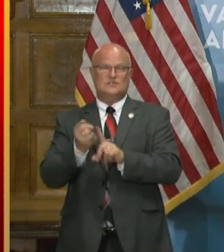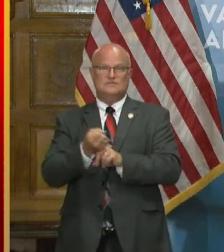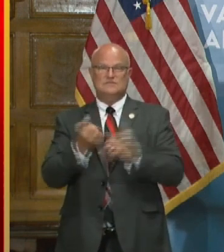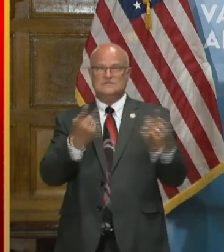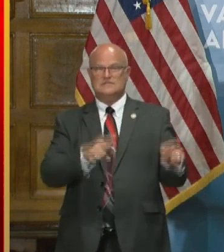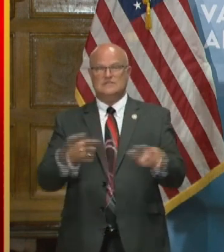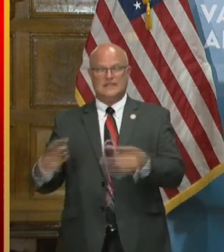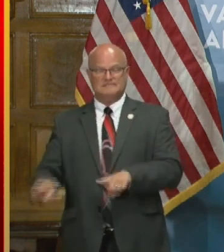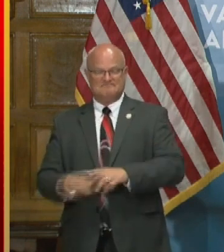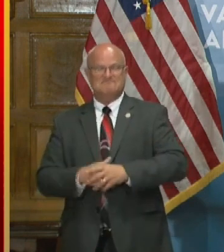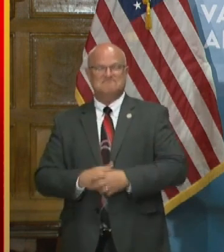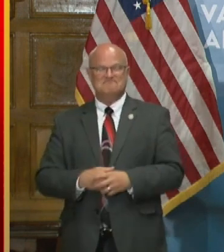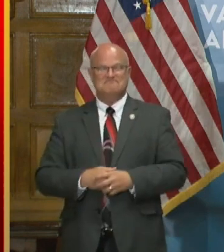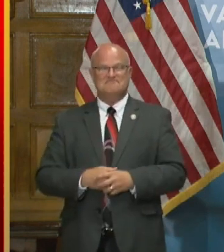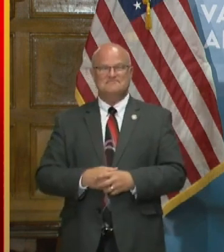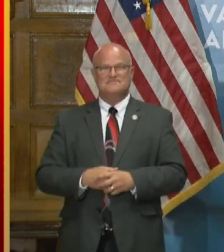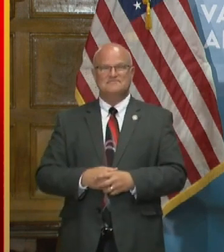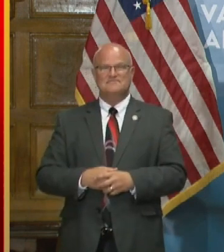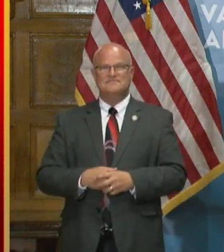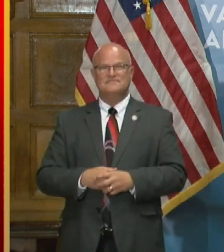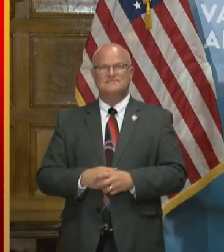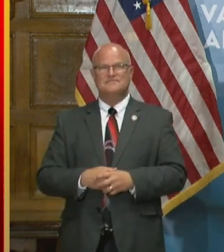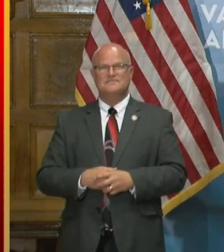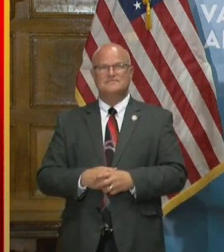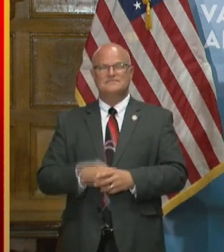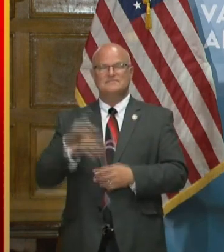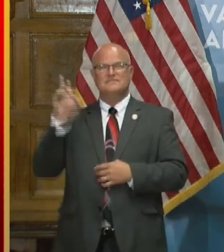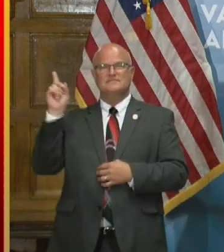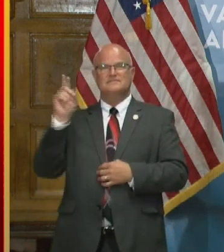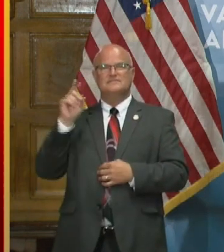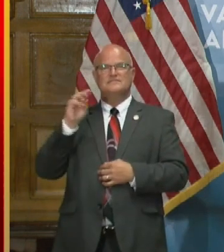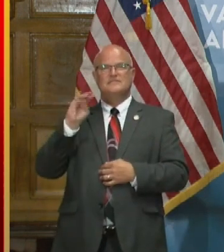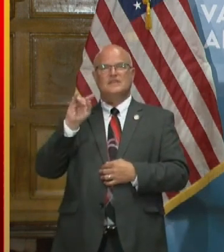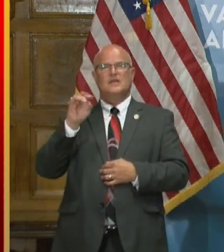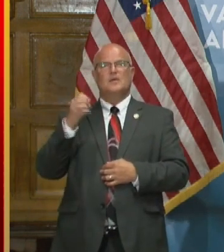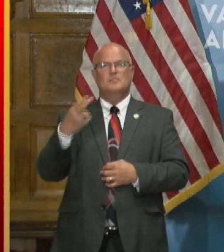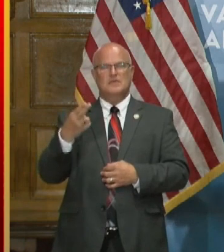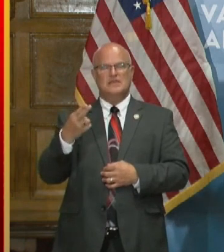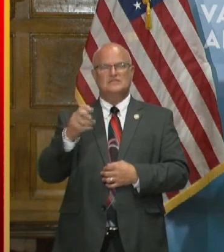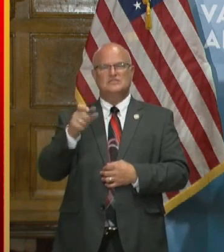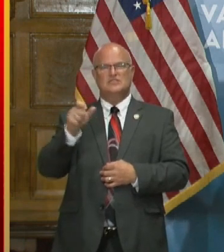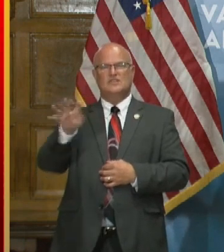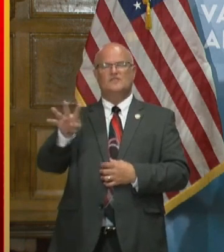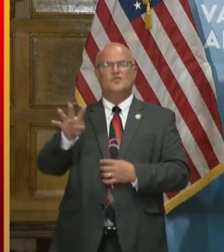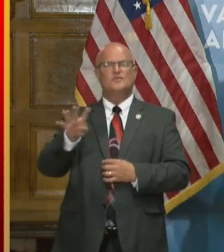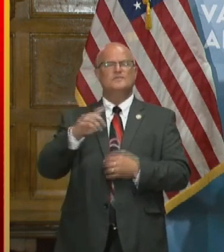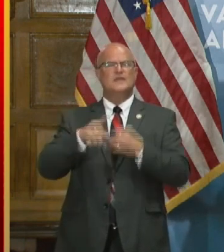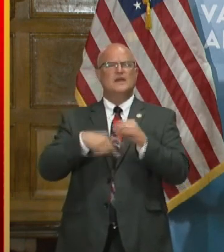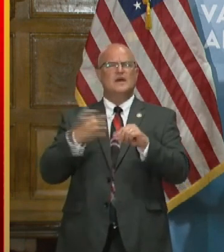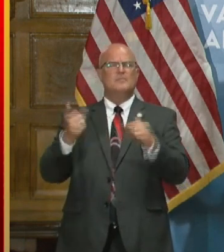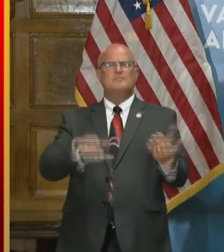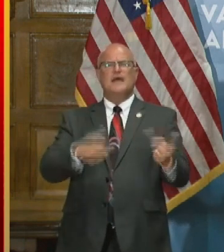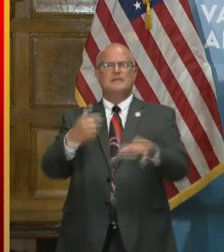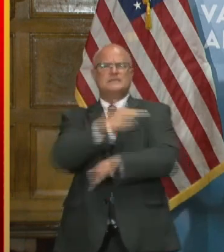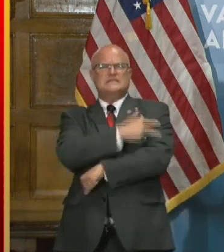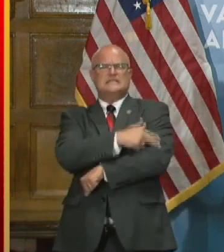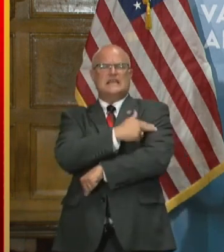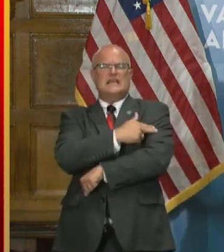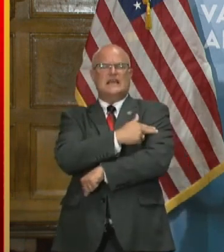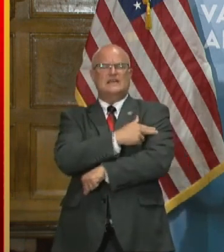circumstances. Hey, Governor, this is Mitch at Channel 4 and Fox. Baptist Health